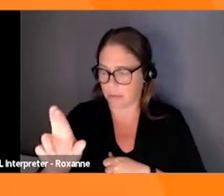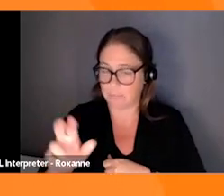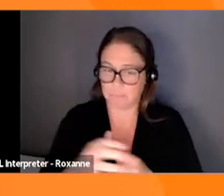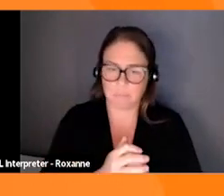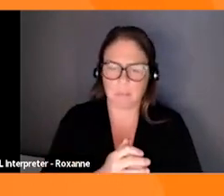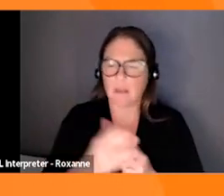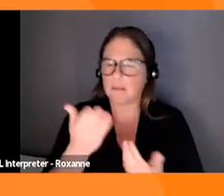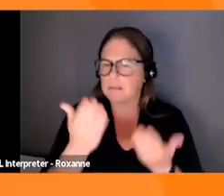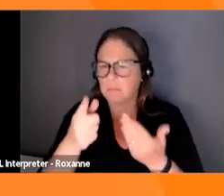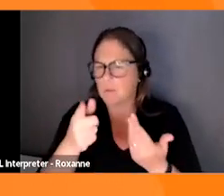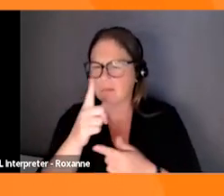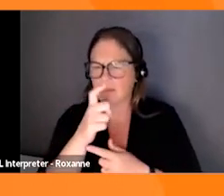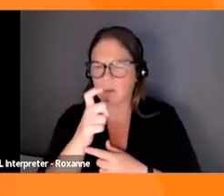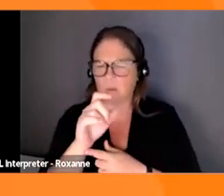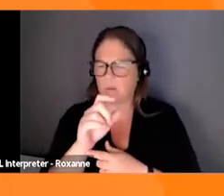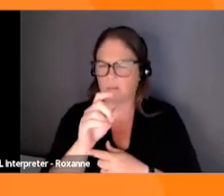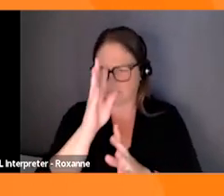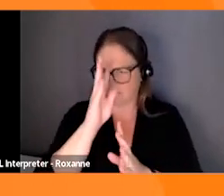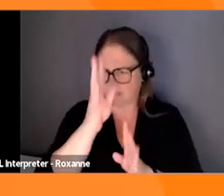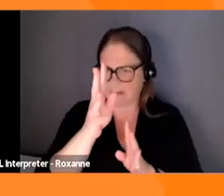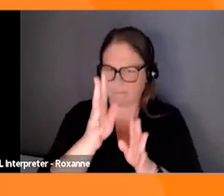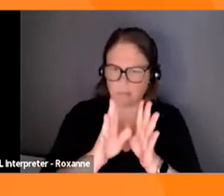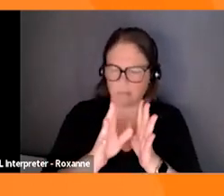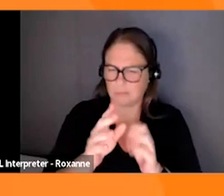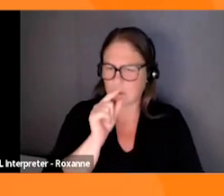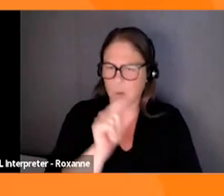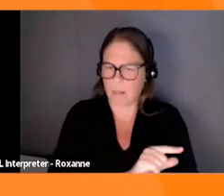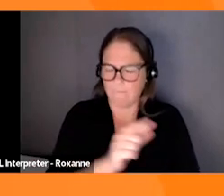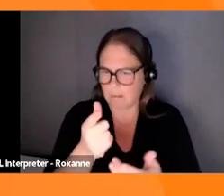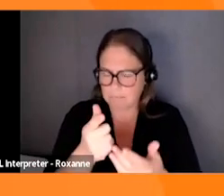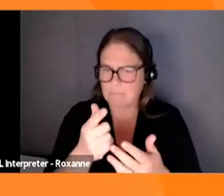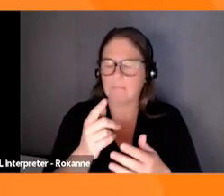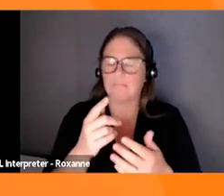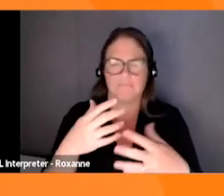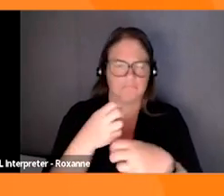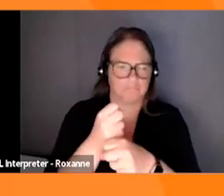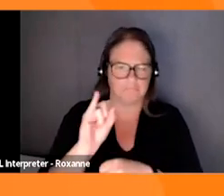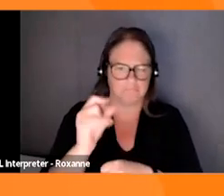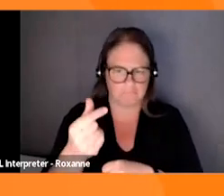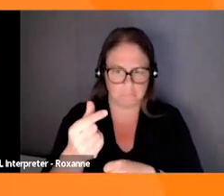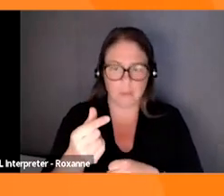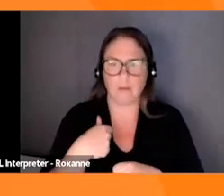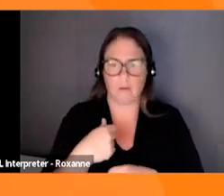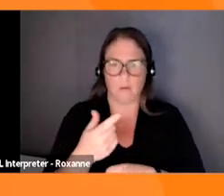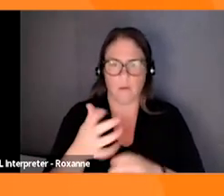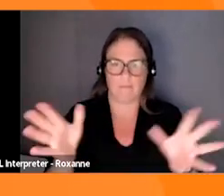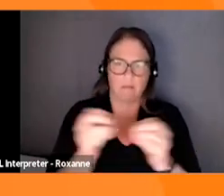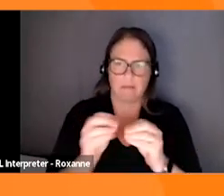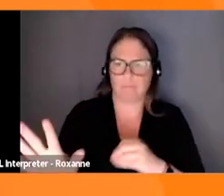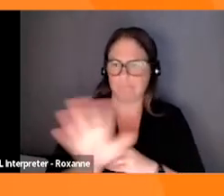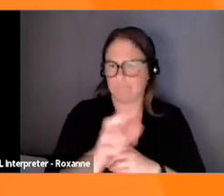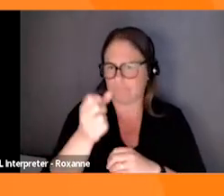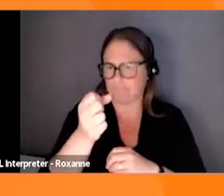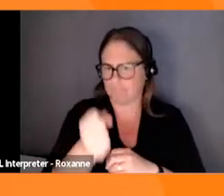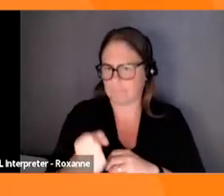quick background. Innovation Guelph is one of 17 regional innovation centers in Ontario. And while we